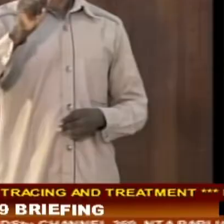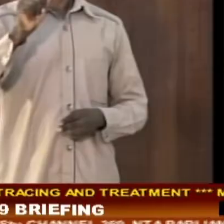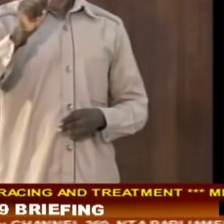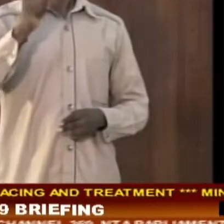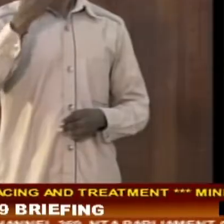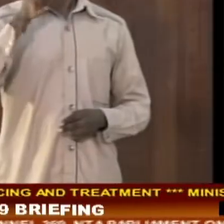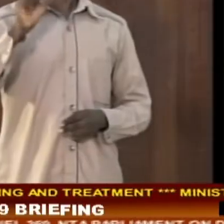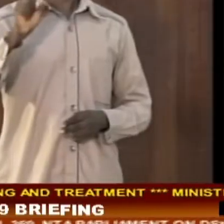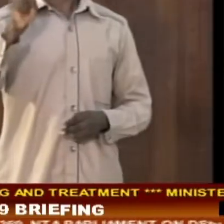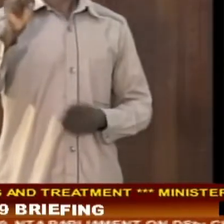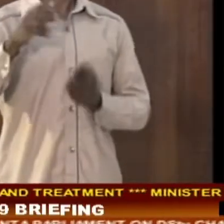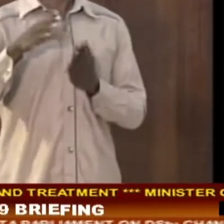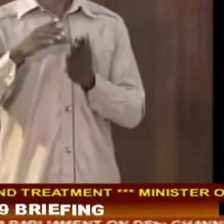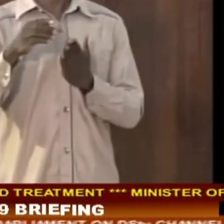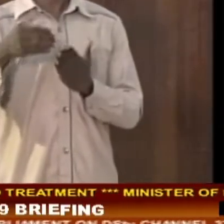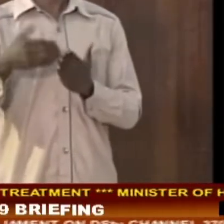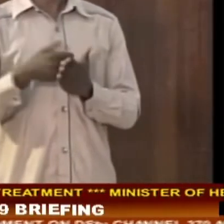Sun